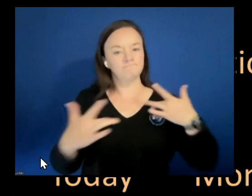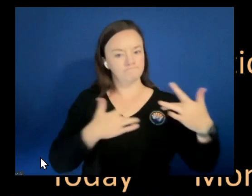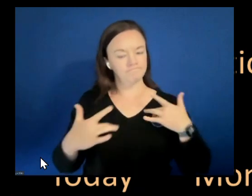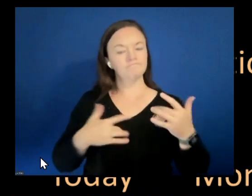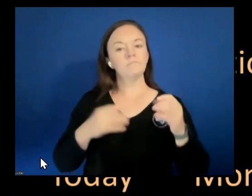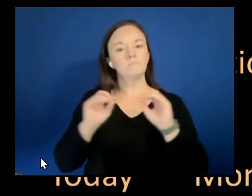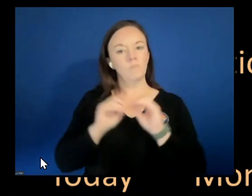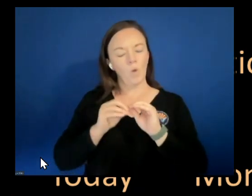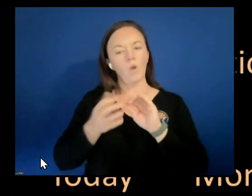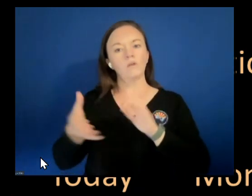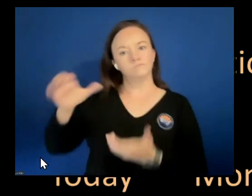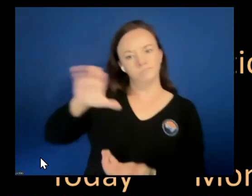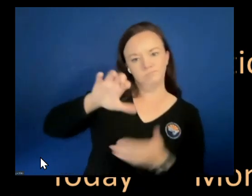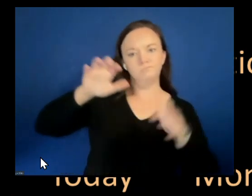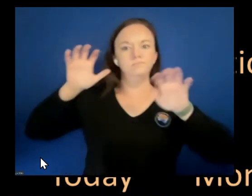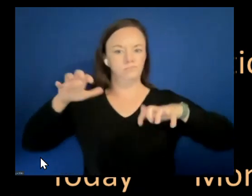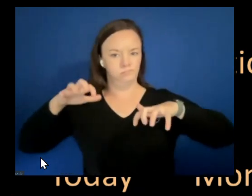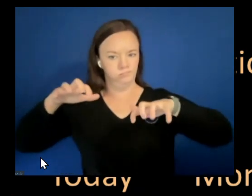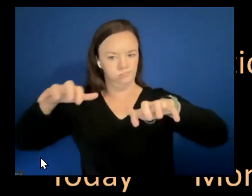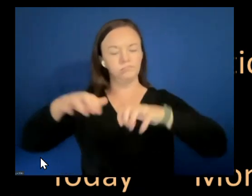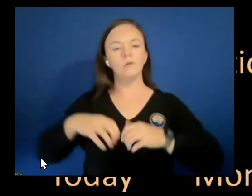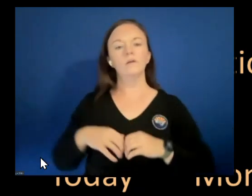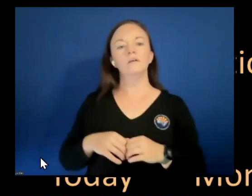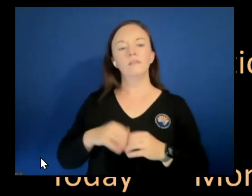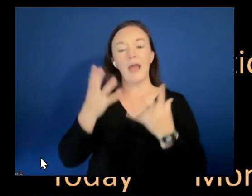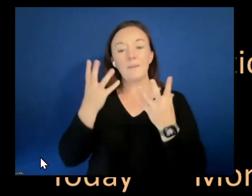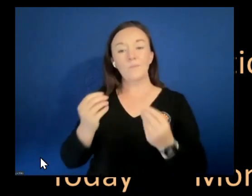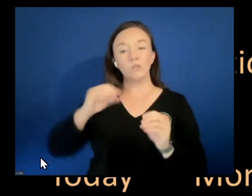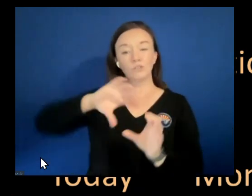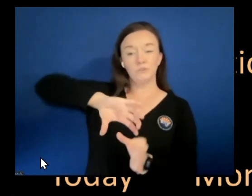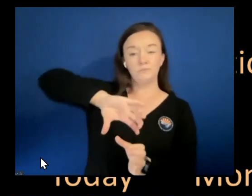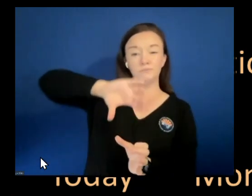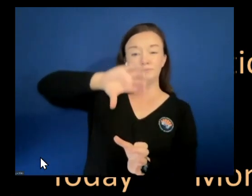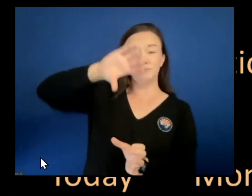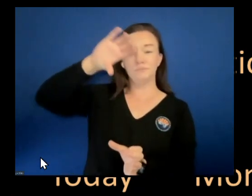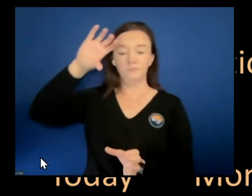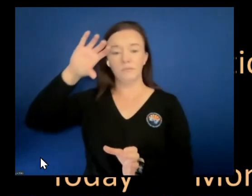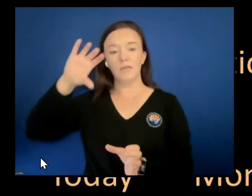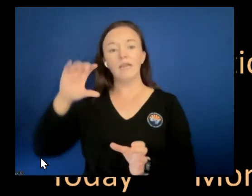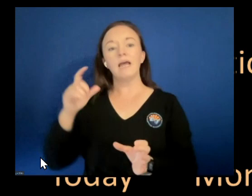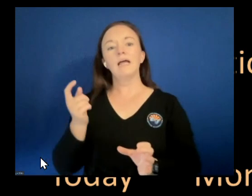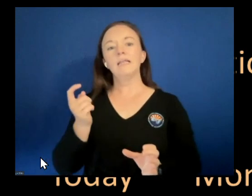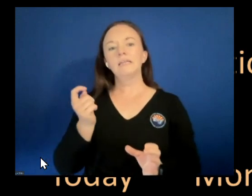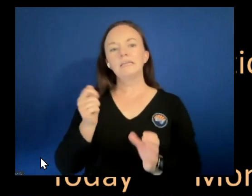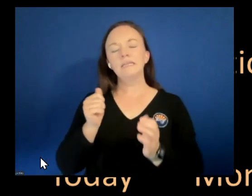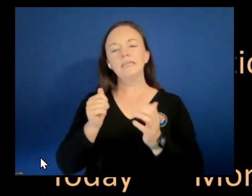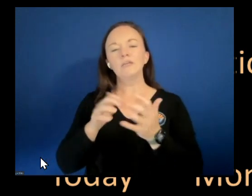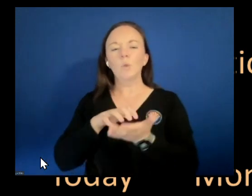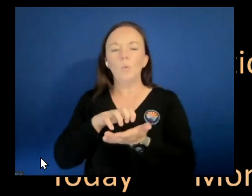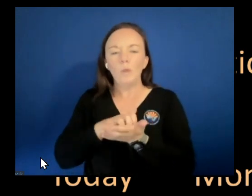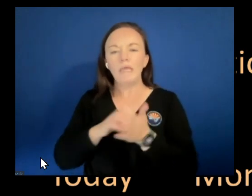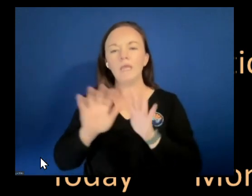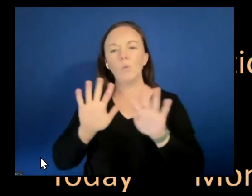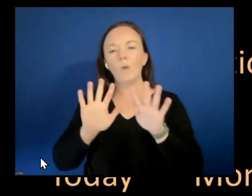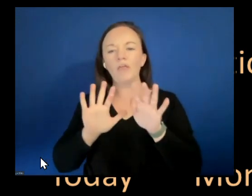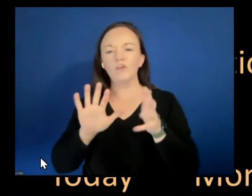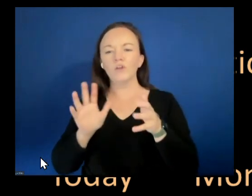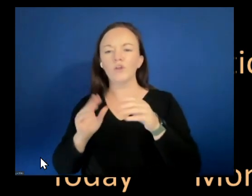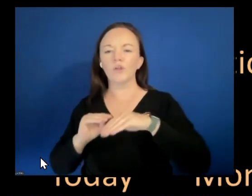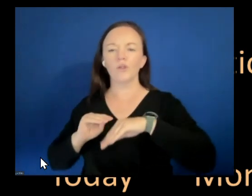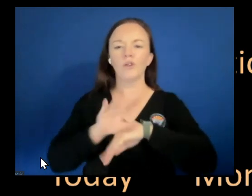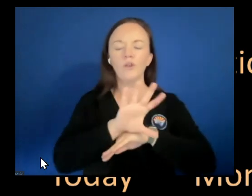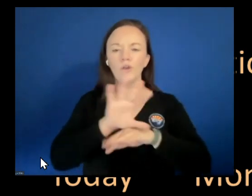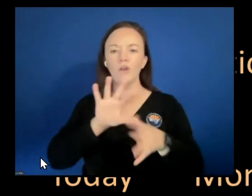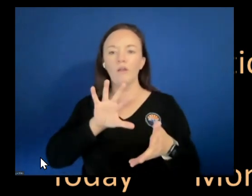rain. Moisture band sets up. We have a little weak weather disturbance kind of pushing up. And sometimes when you mix that with all the